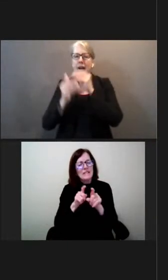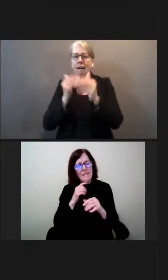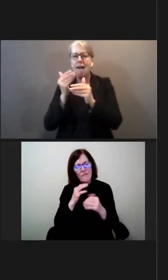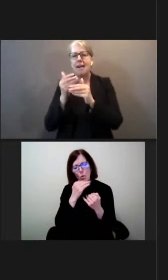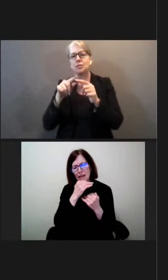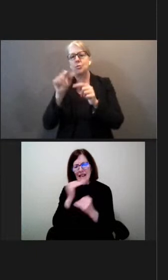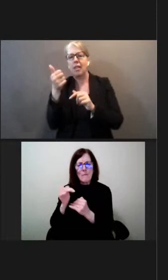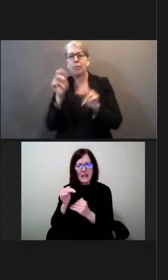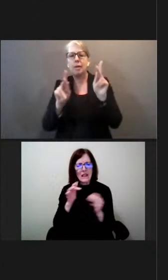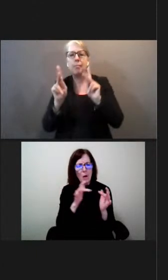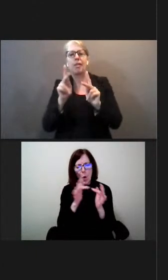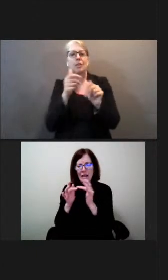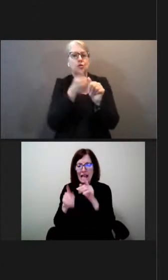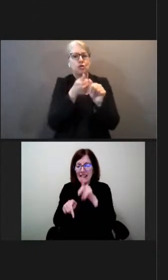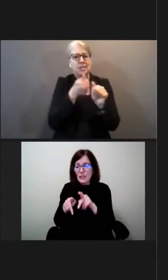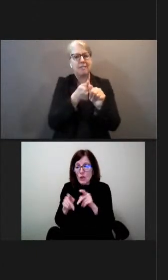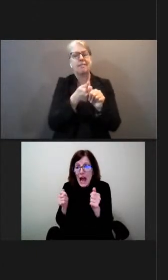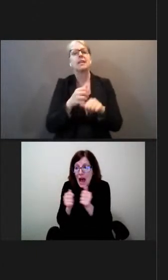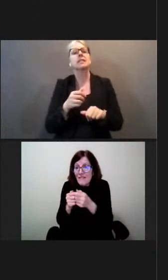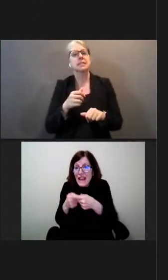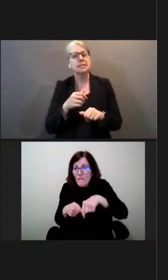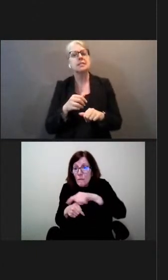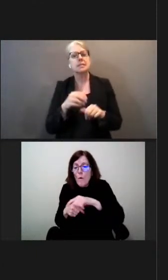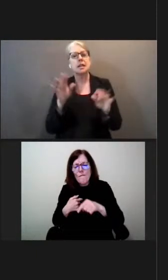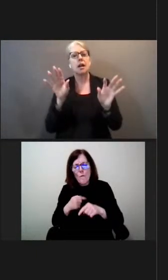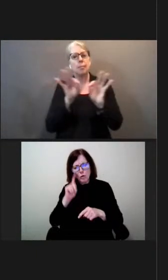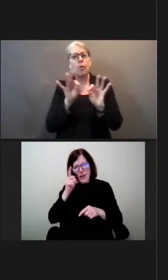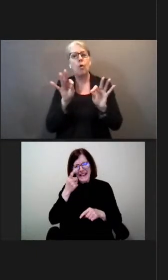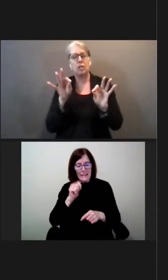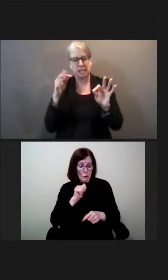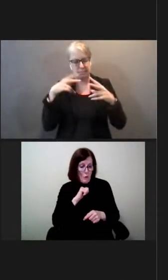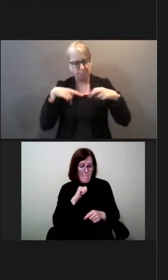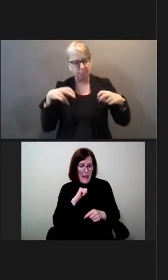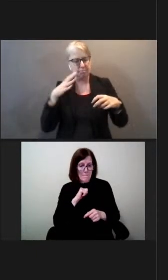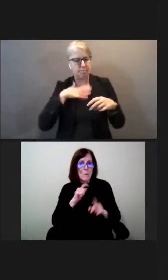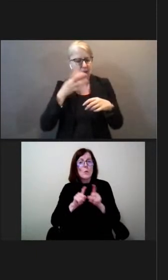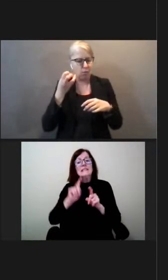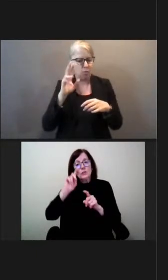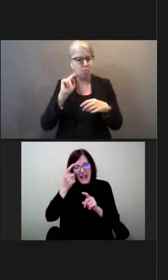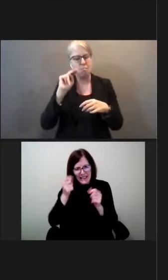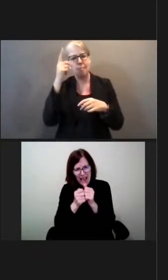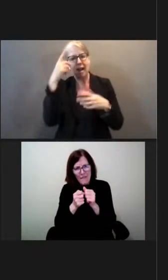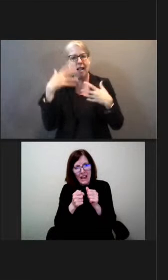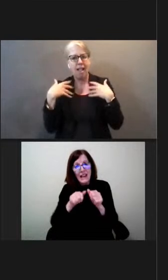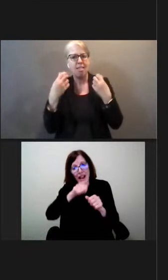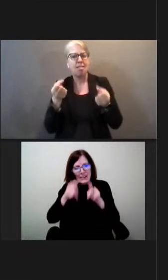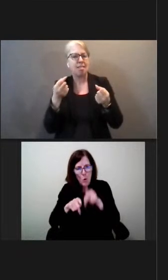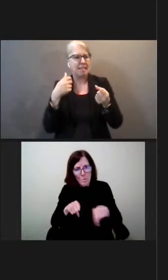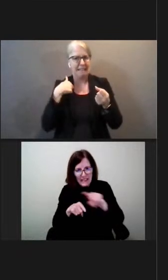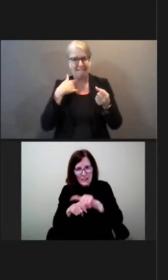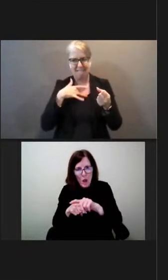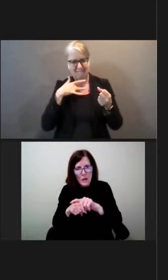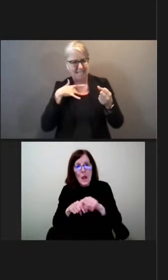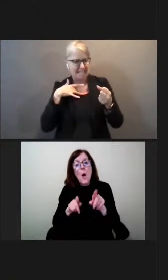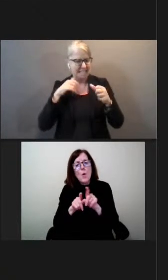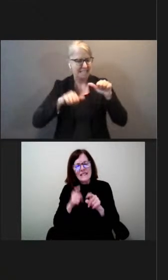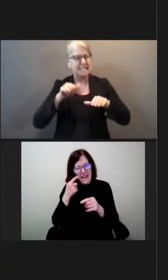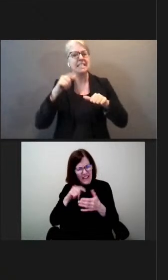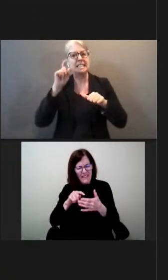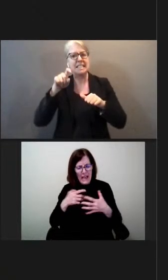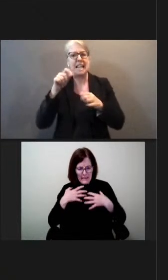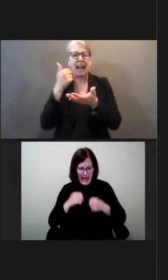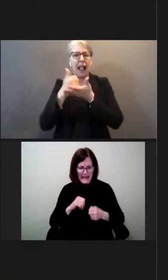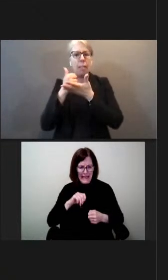others. And check in with your own mental health and seek help if need be.